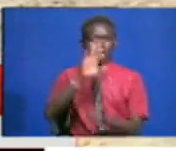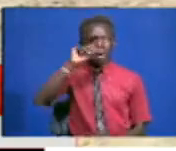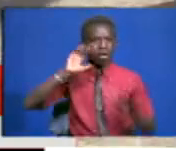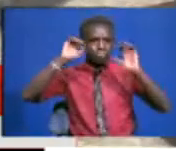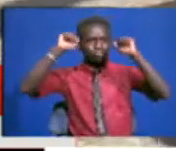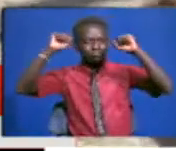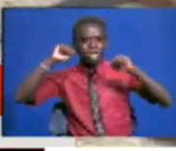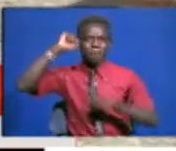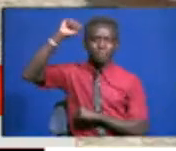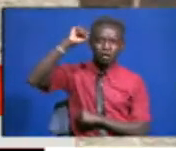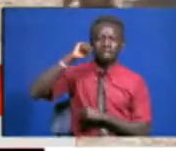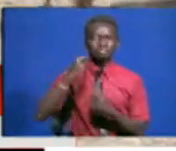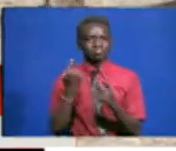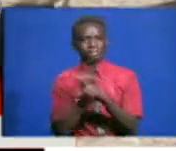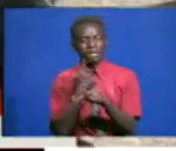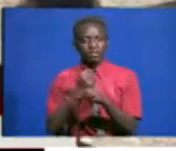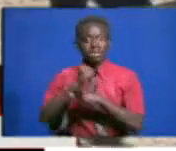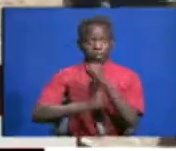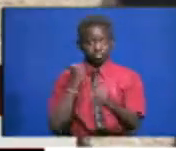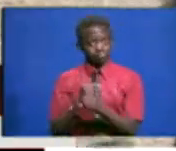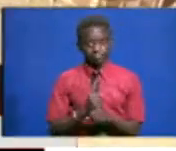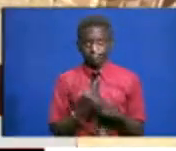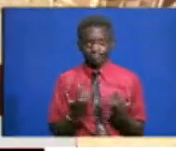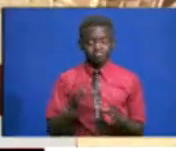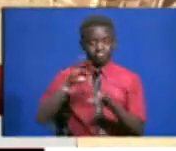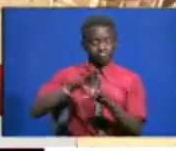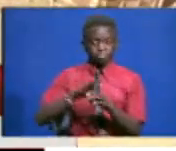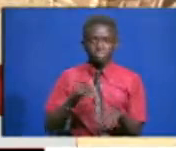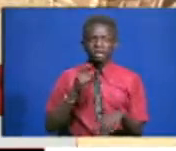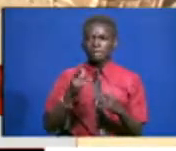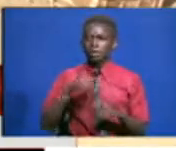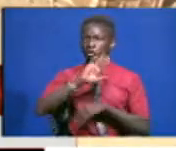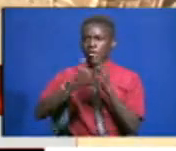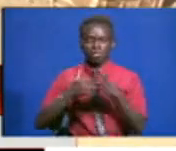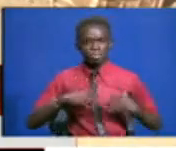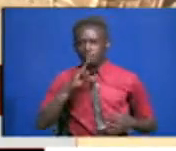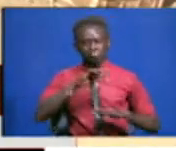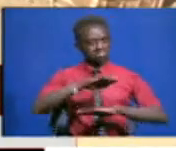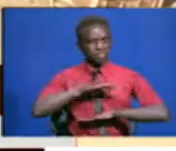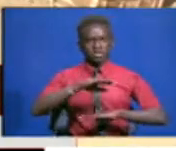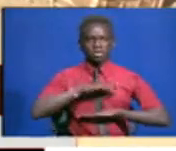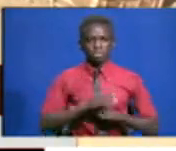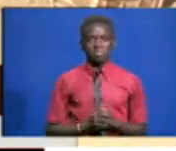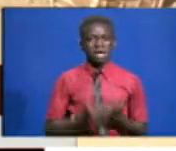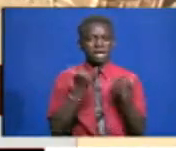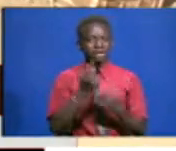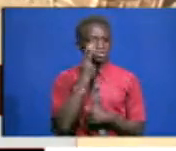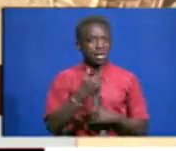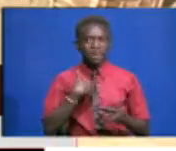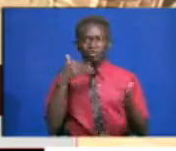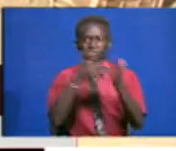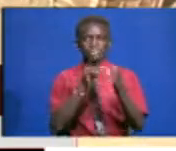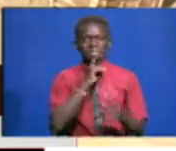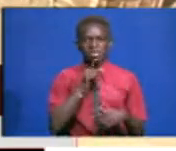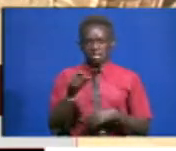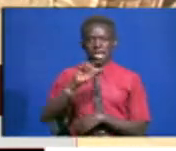year. Area residents say enough is enough. Sahi tunasikia amesimamisha, ati anasema ni ya national government